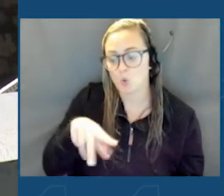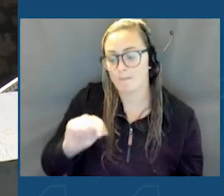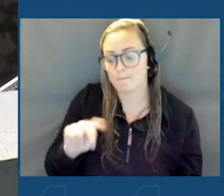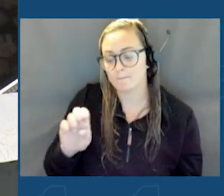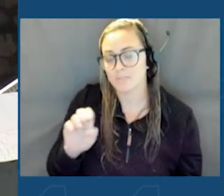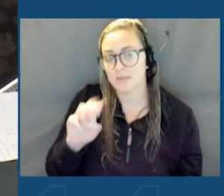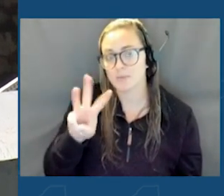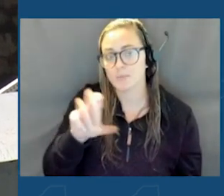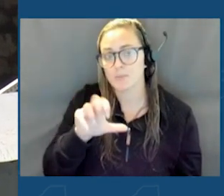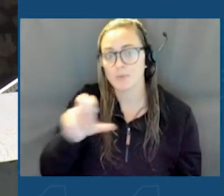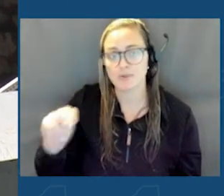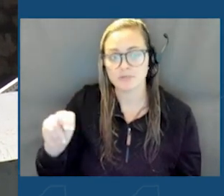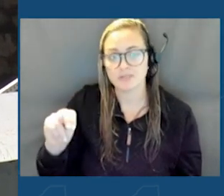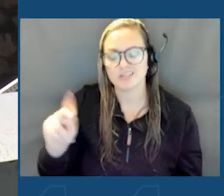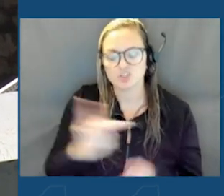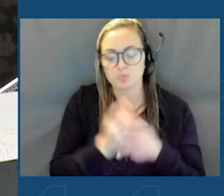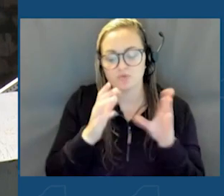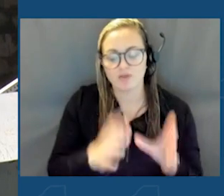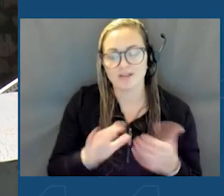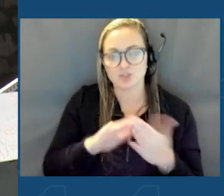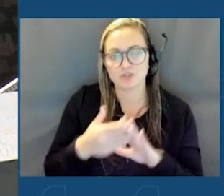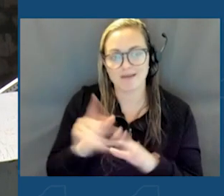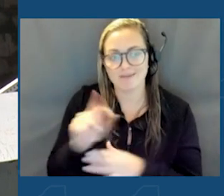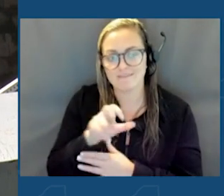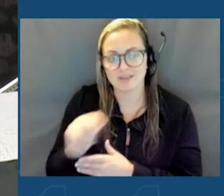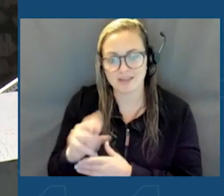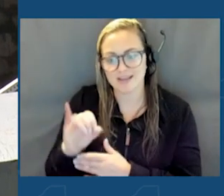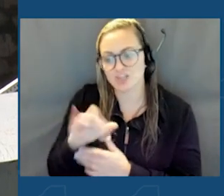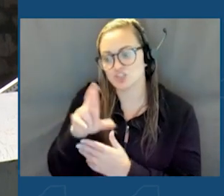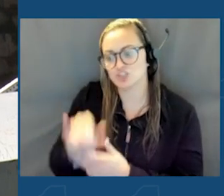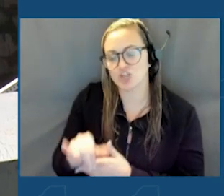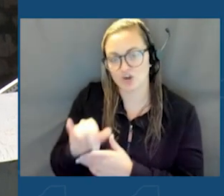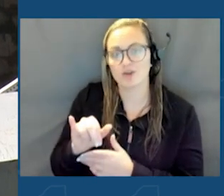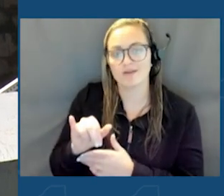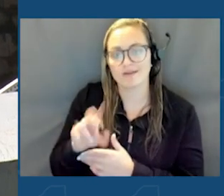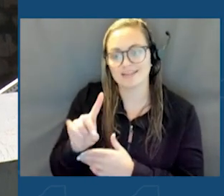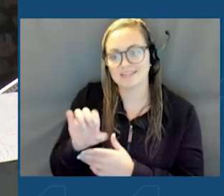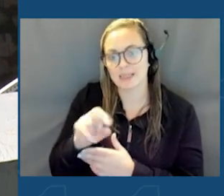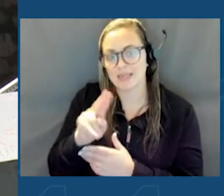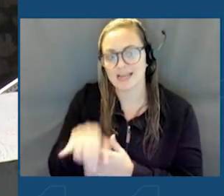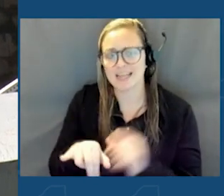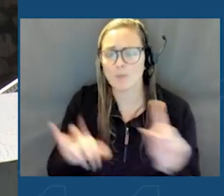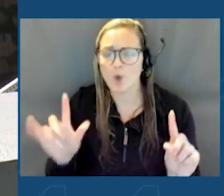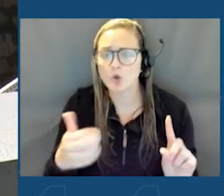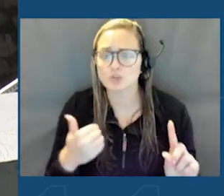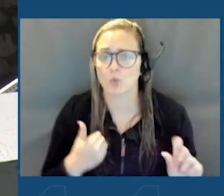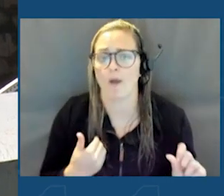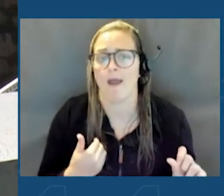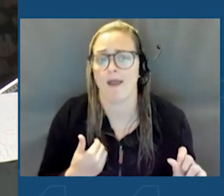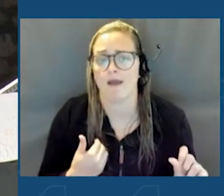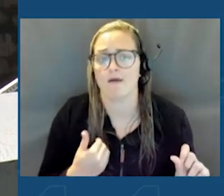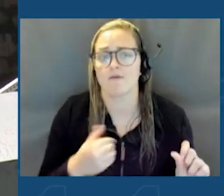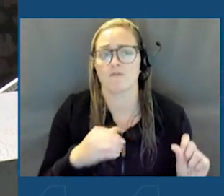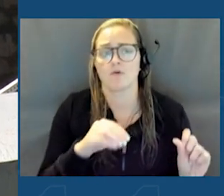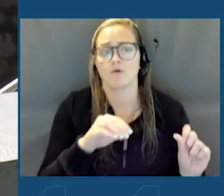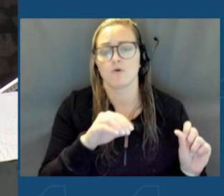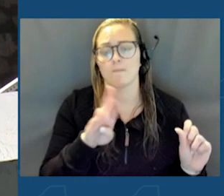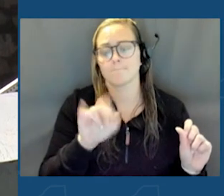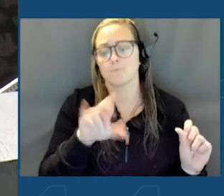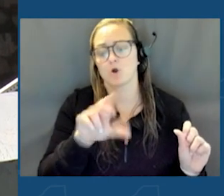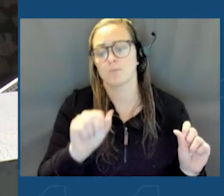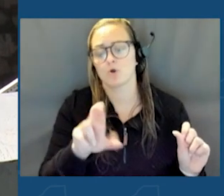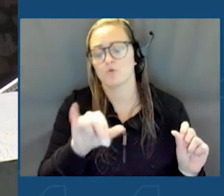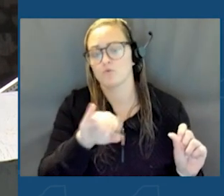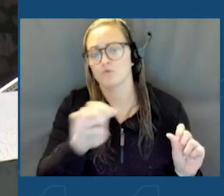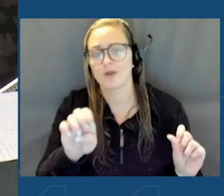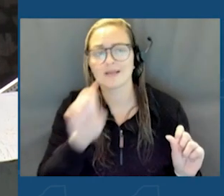Supervisor, Town of Keene, and Jerry Delaney, Town of Saranac Lake. And we also have Barbara Rice, the Executive Director of the